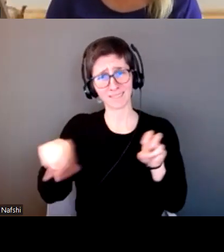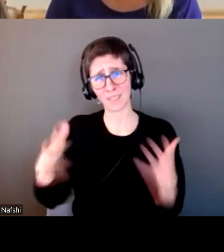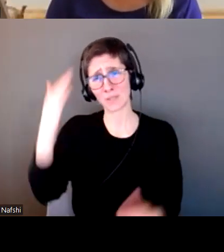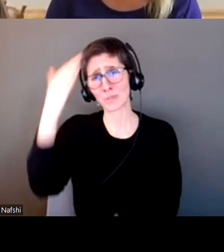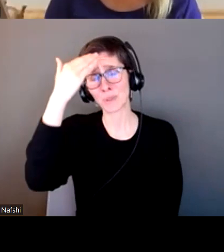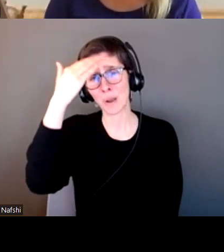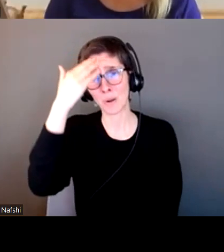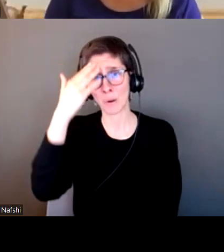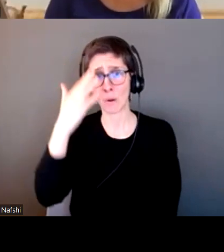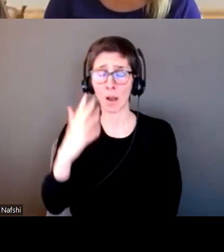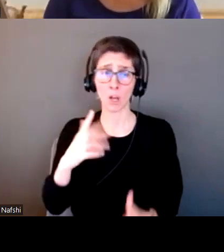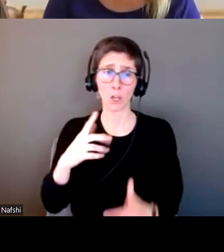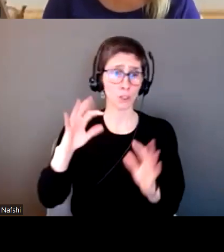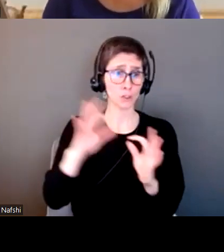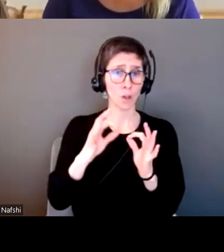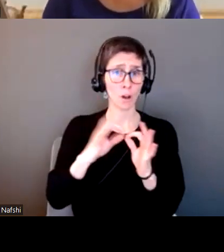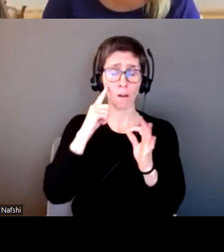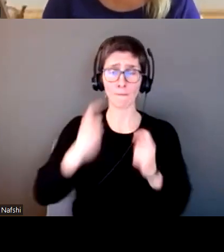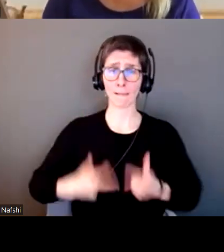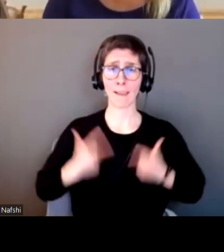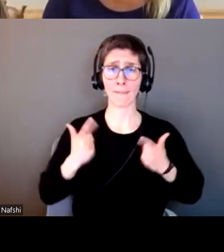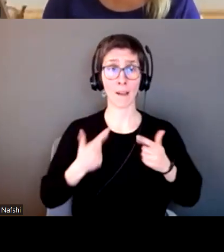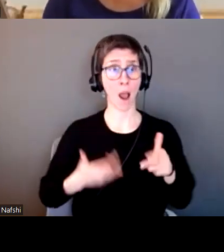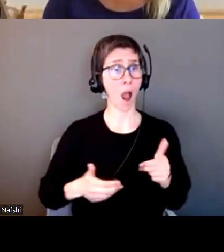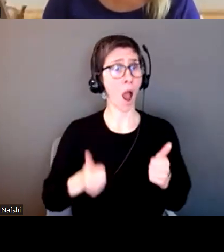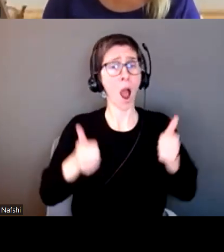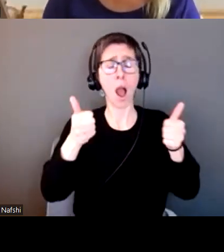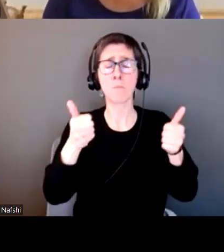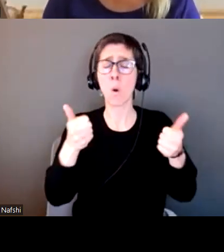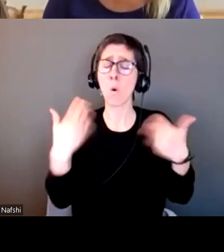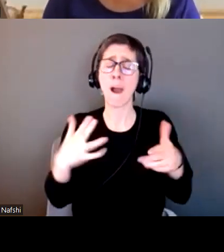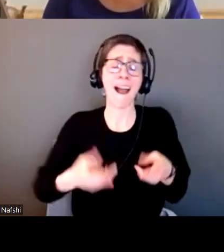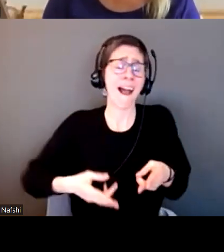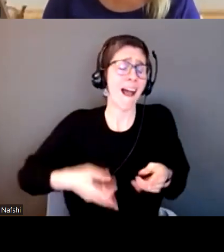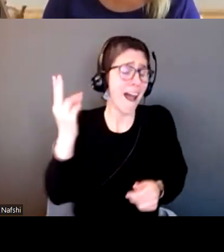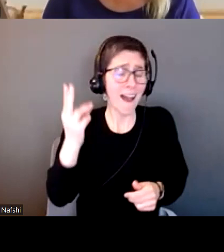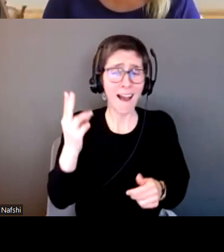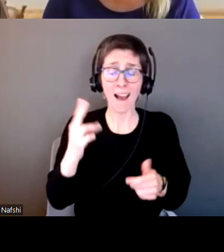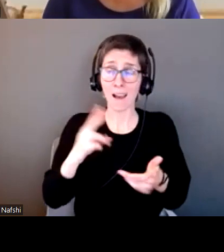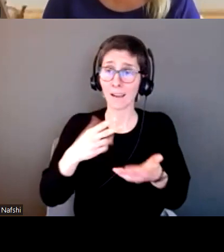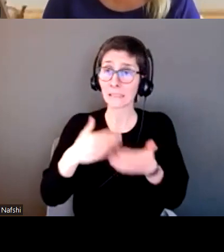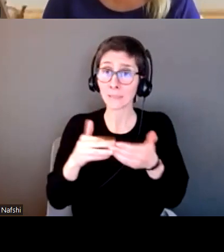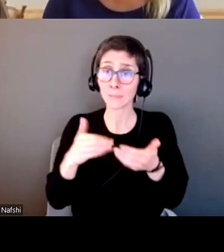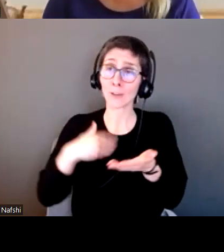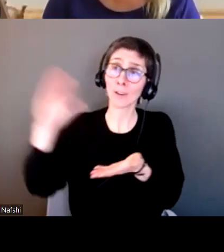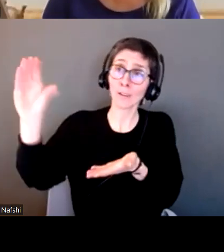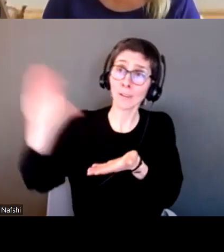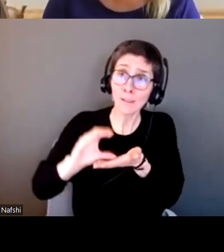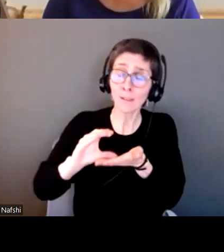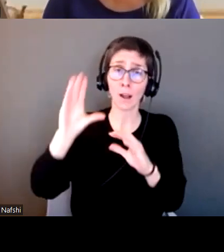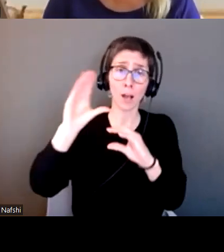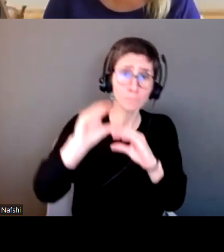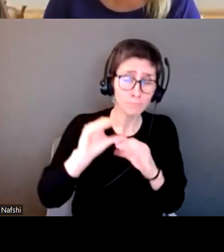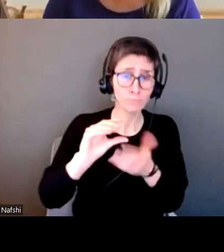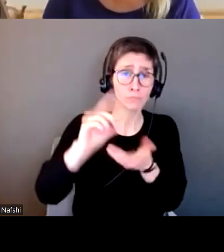is so high that there's, even with subsidies, many individuals cannot even afford to pay